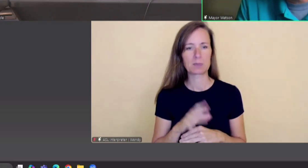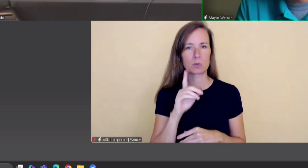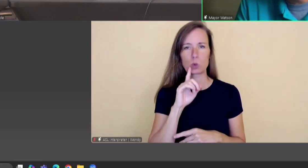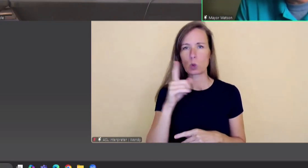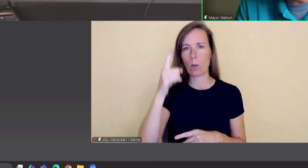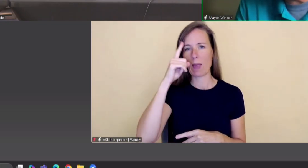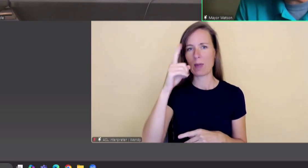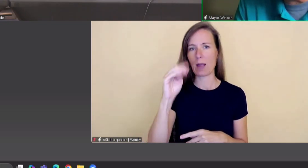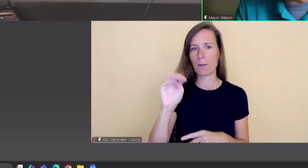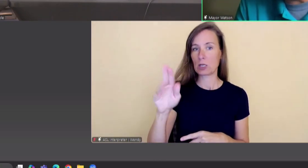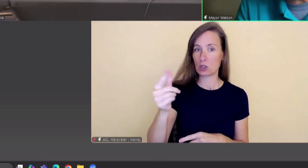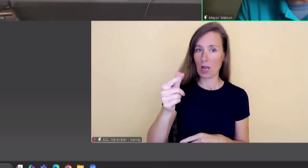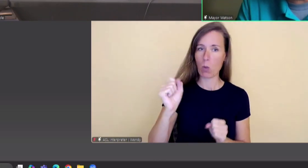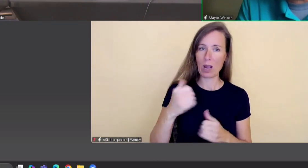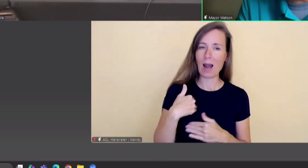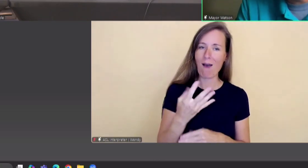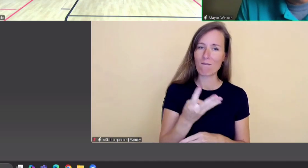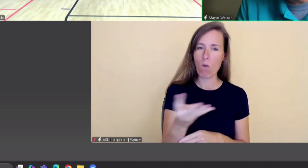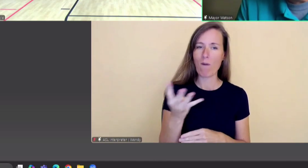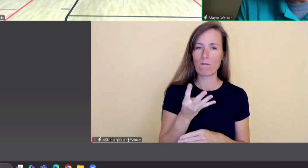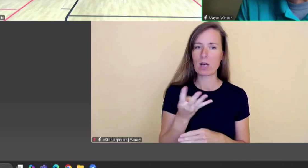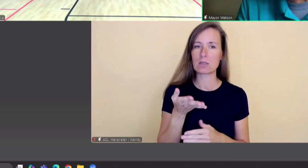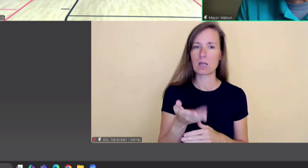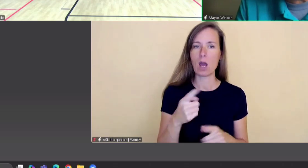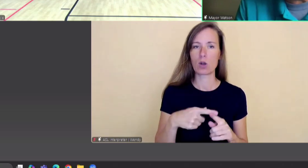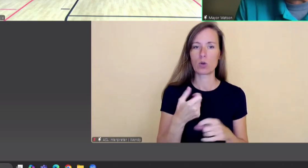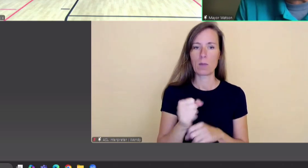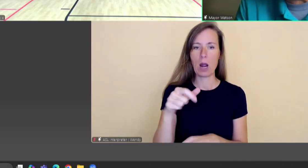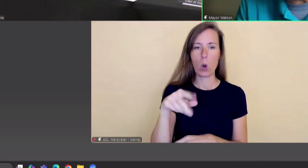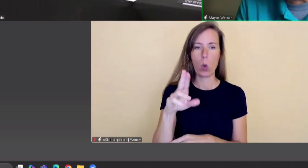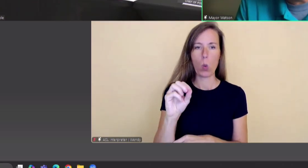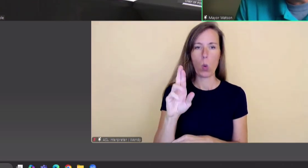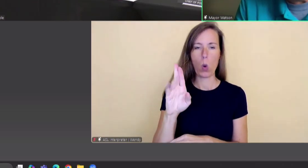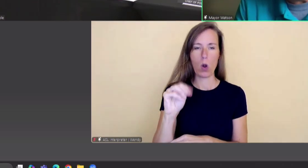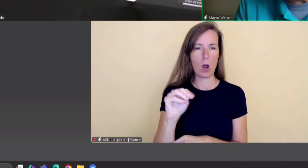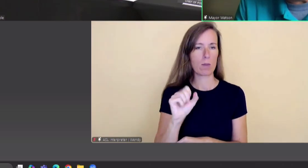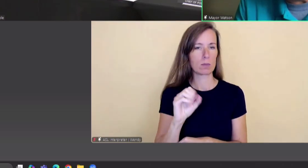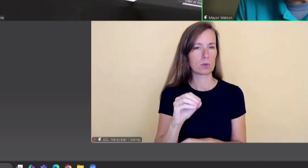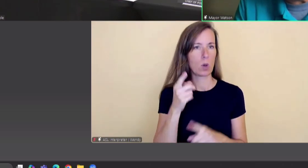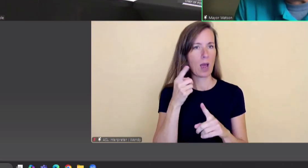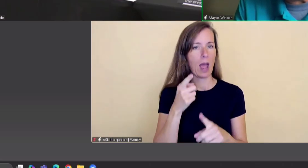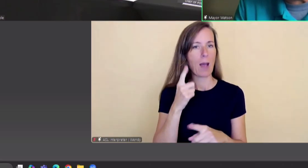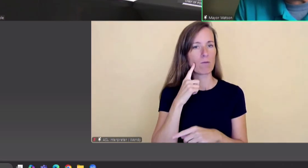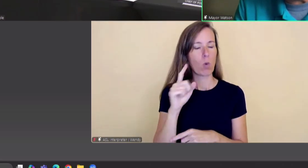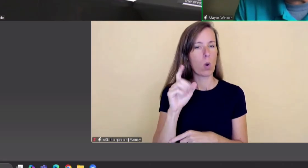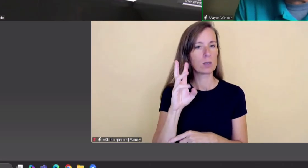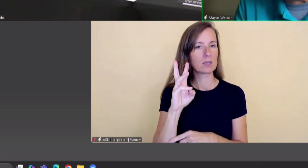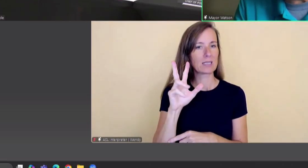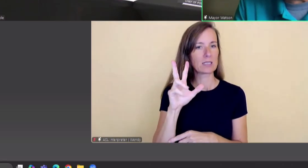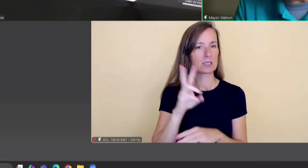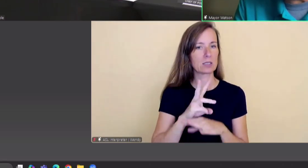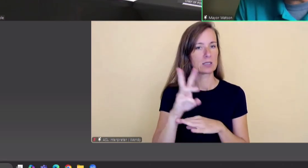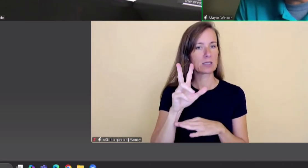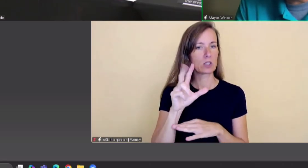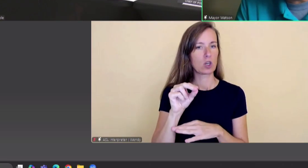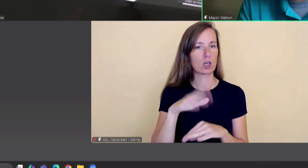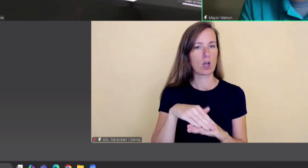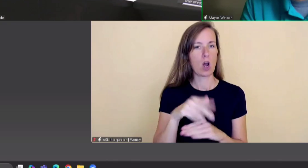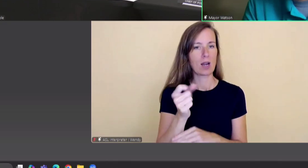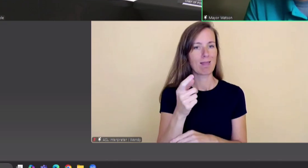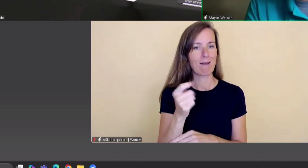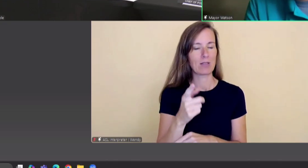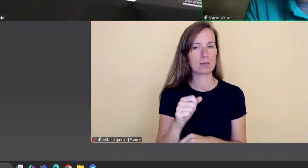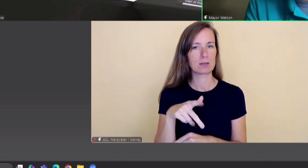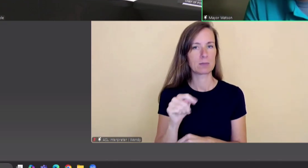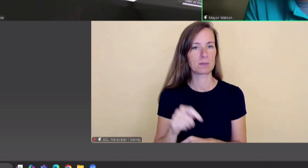quorum. So why don't we shoot for 6:30 on the 11th? Great. And we will likely have more